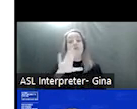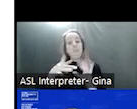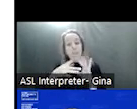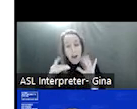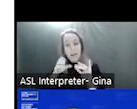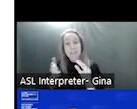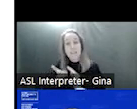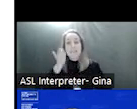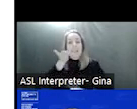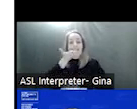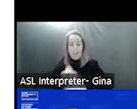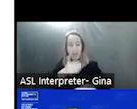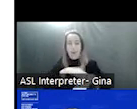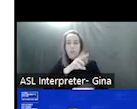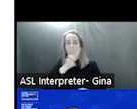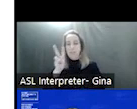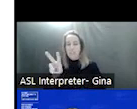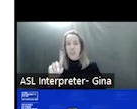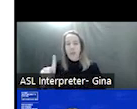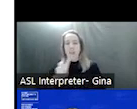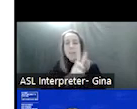project website at